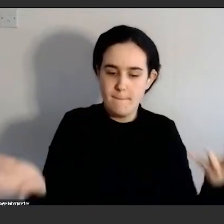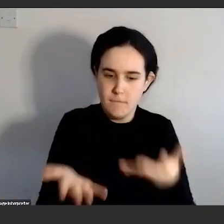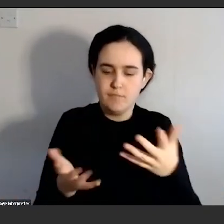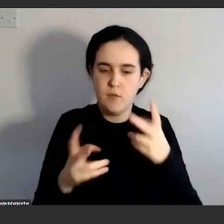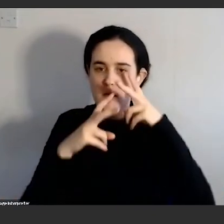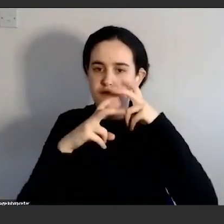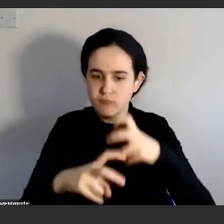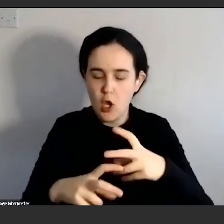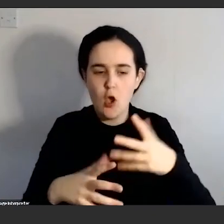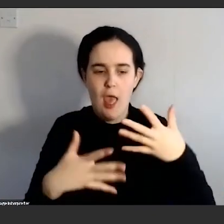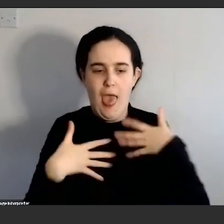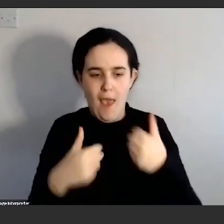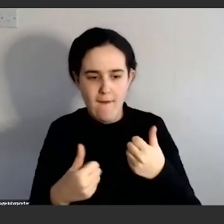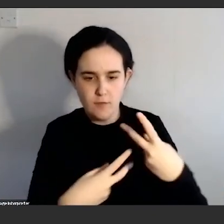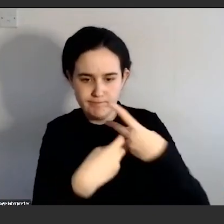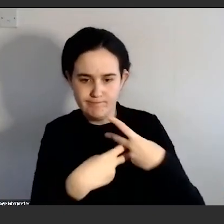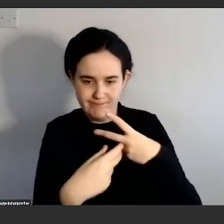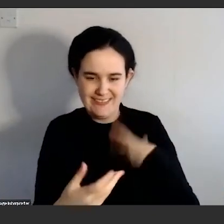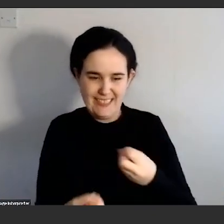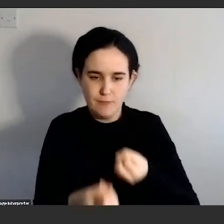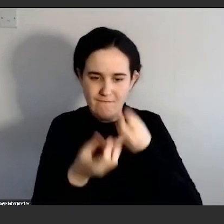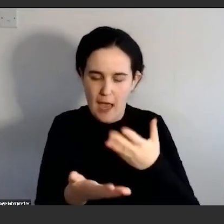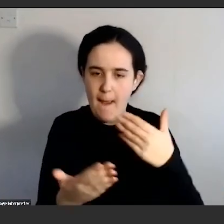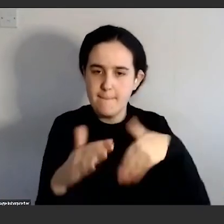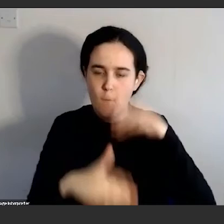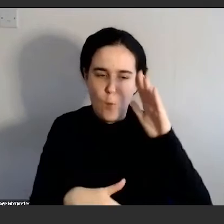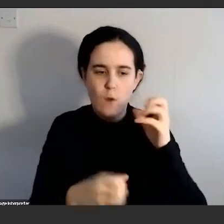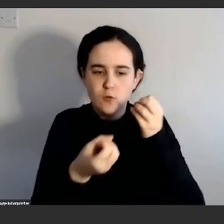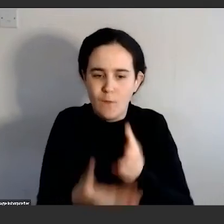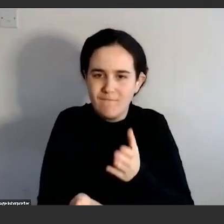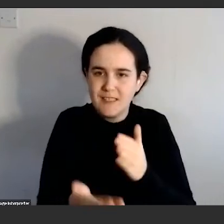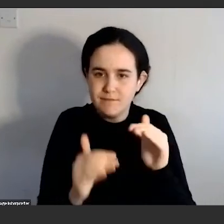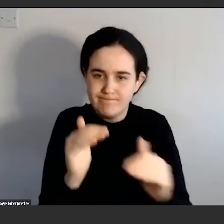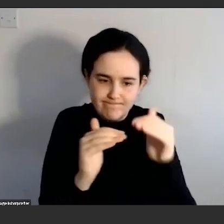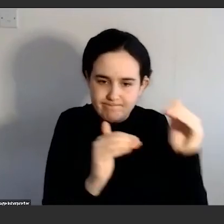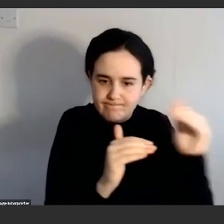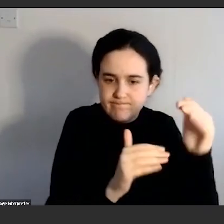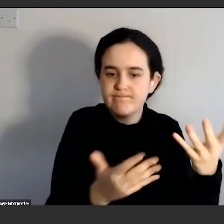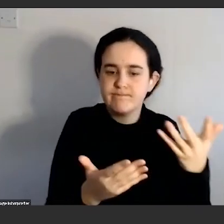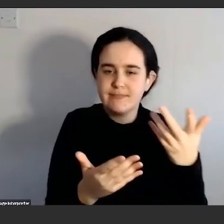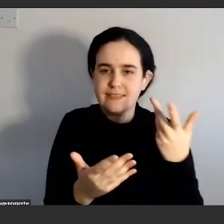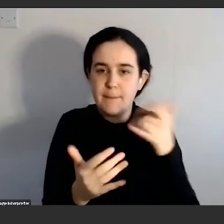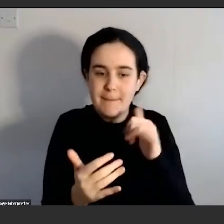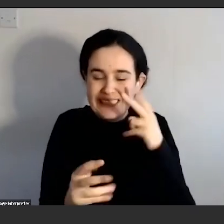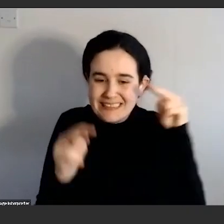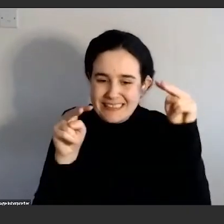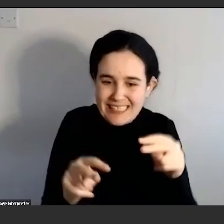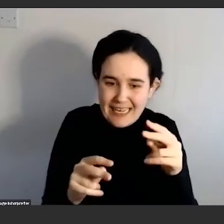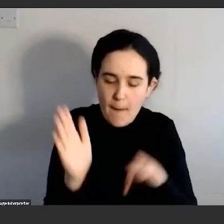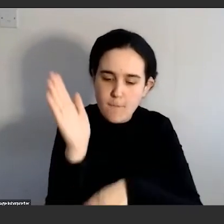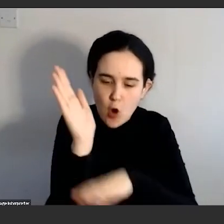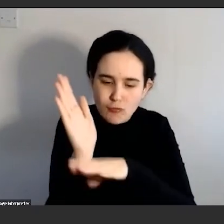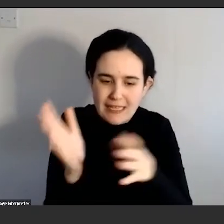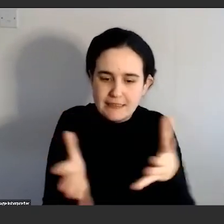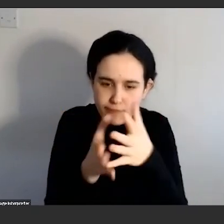fire. That speaks wonderfully to what we're talking about here. So that means your plan has to be in place way beforehand. Are